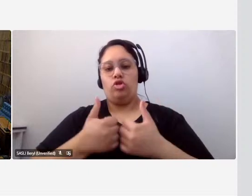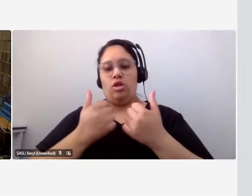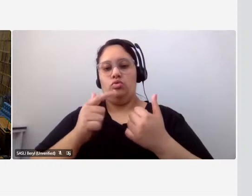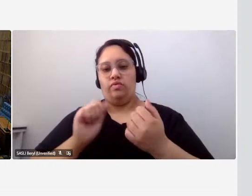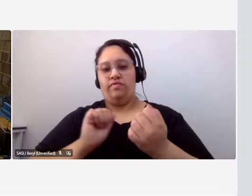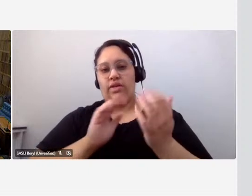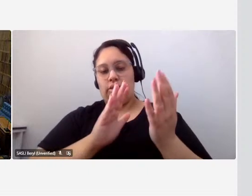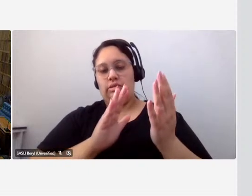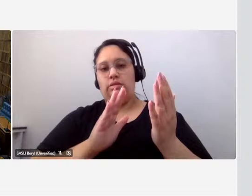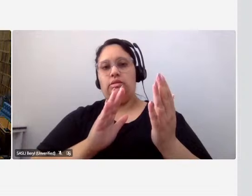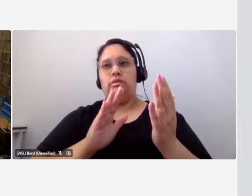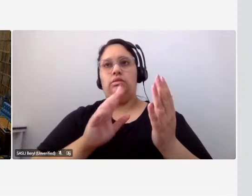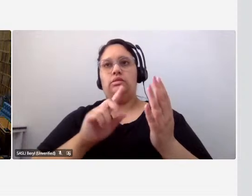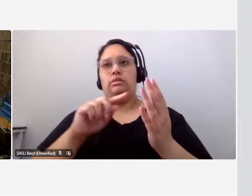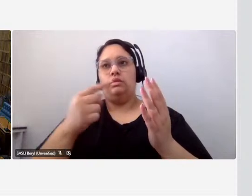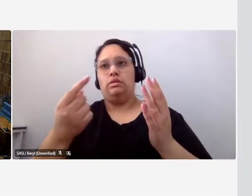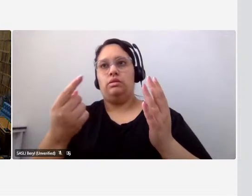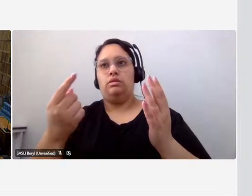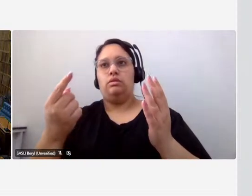in respect to